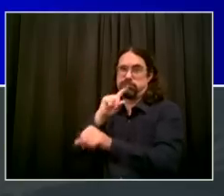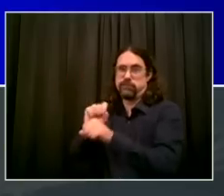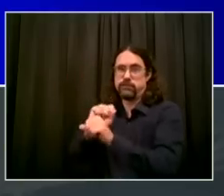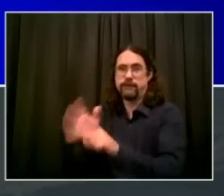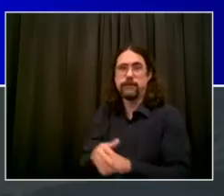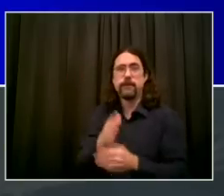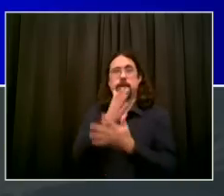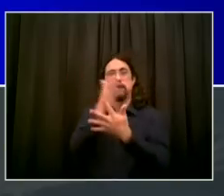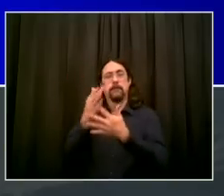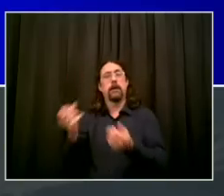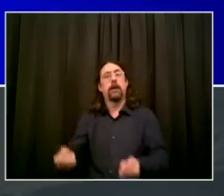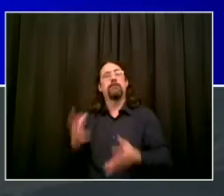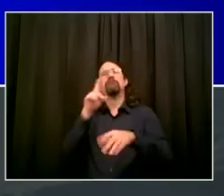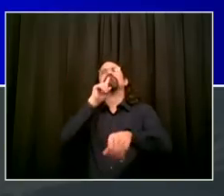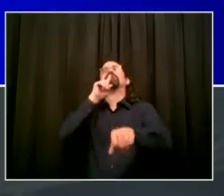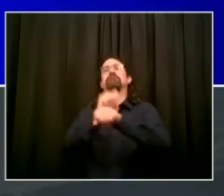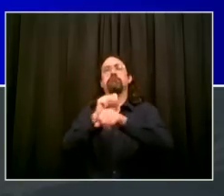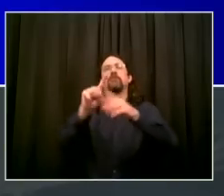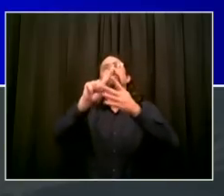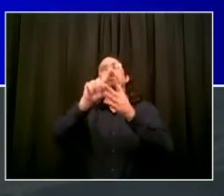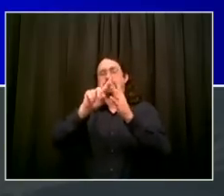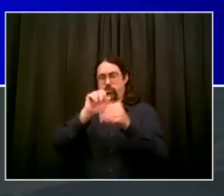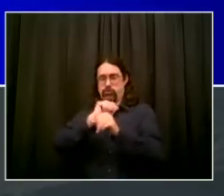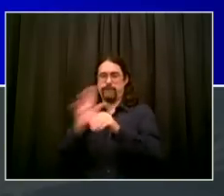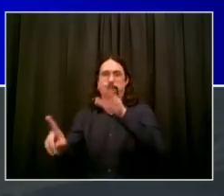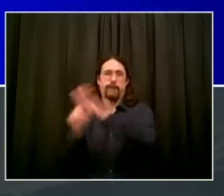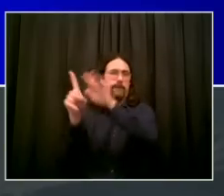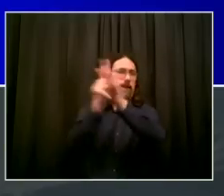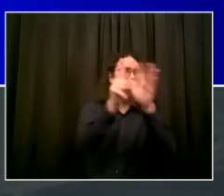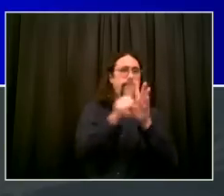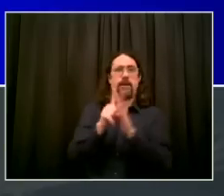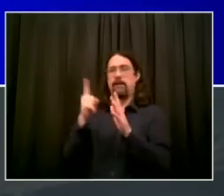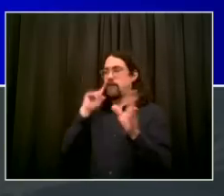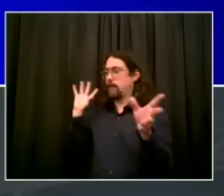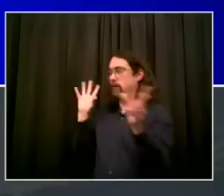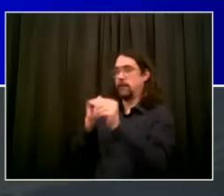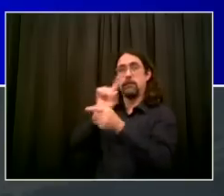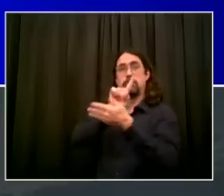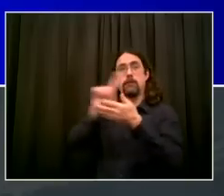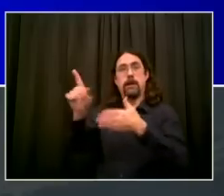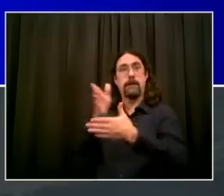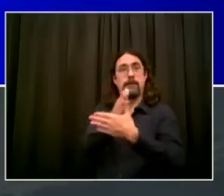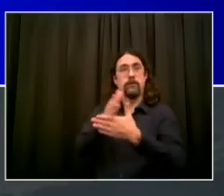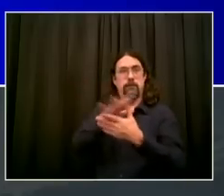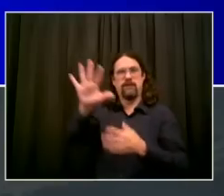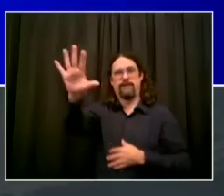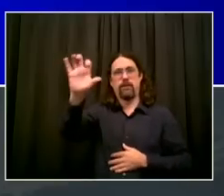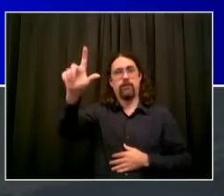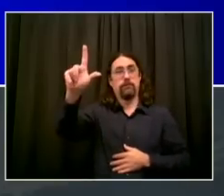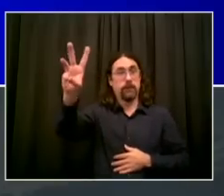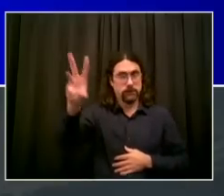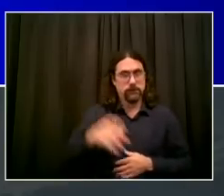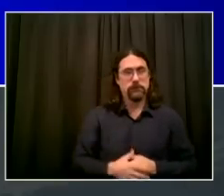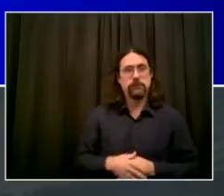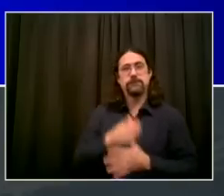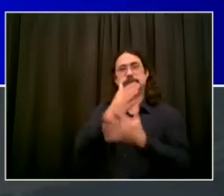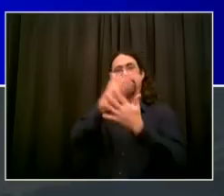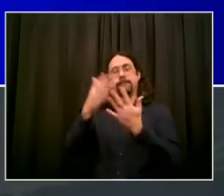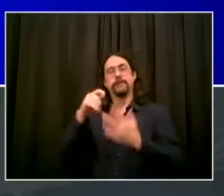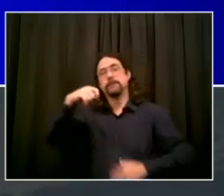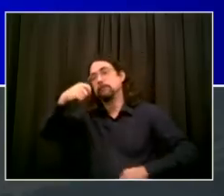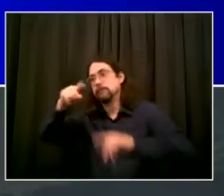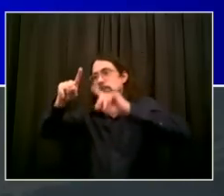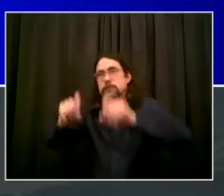is 550 cases. Today's report, 526. And 3, percentage of people tested positive citywide